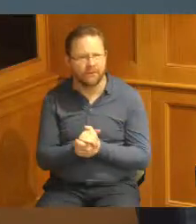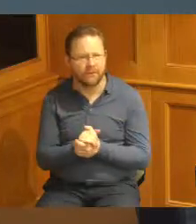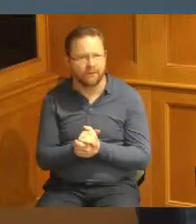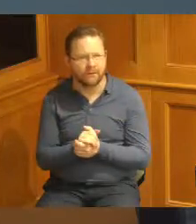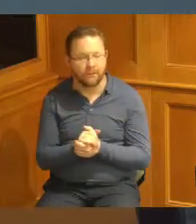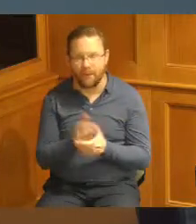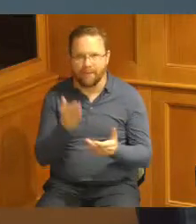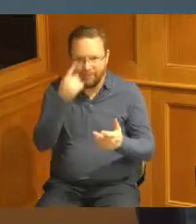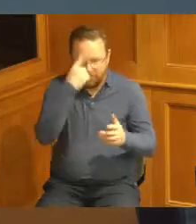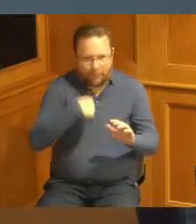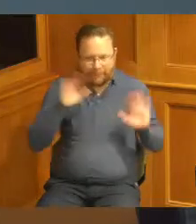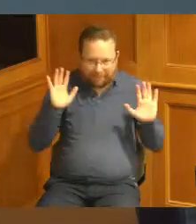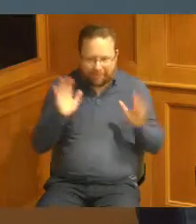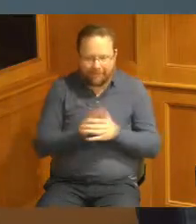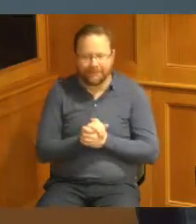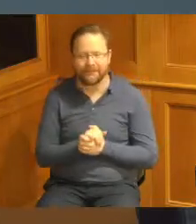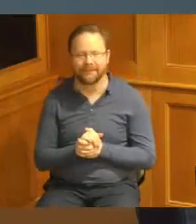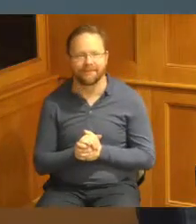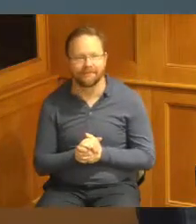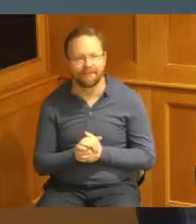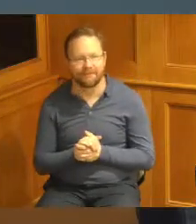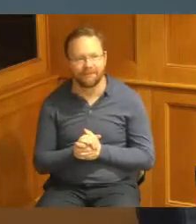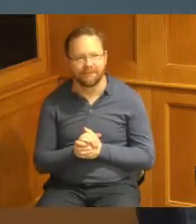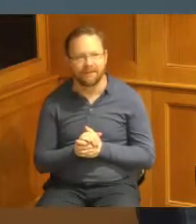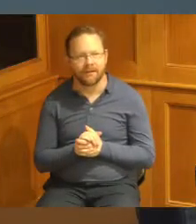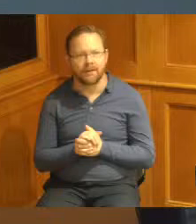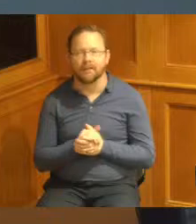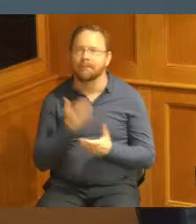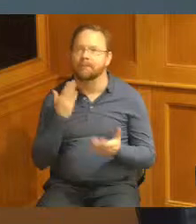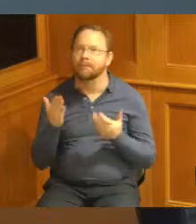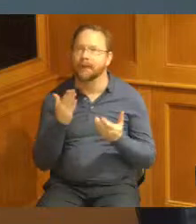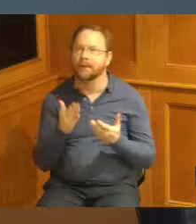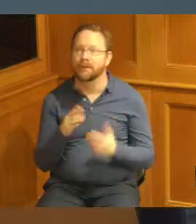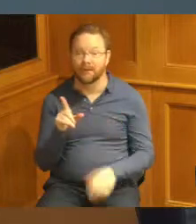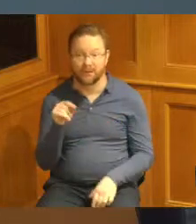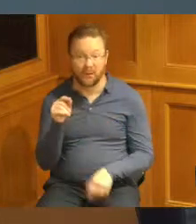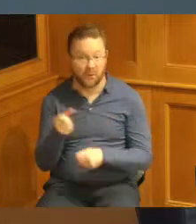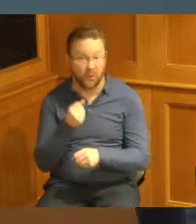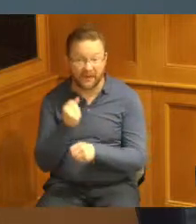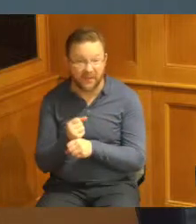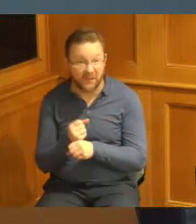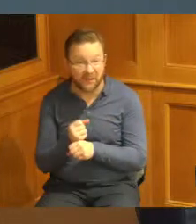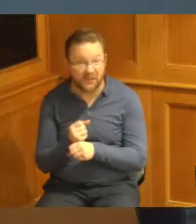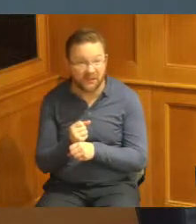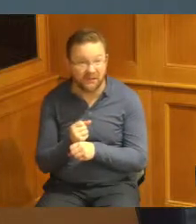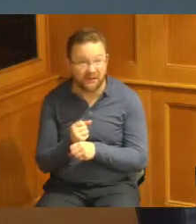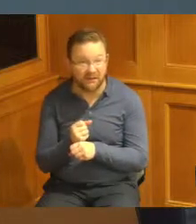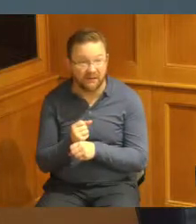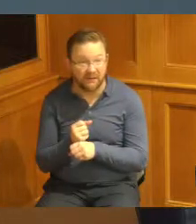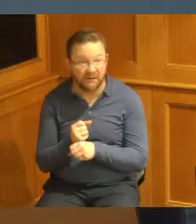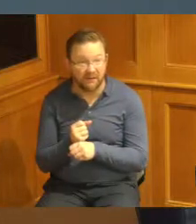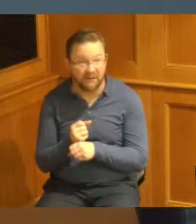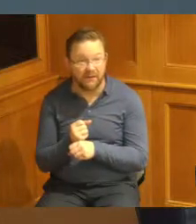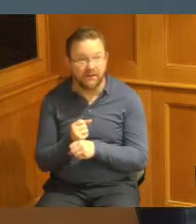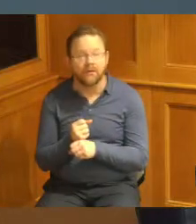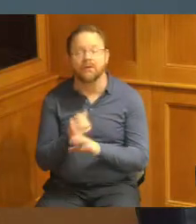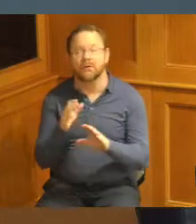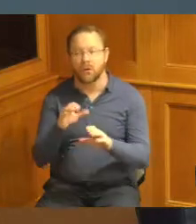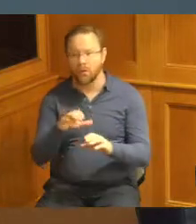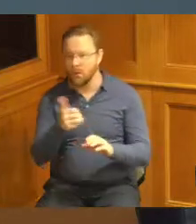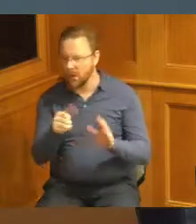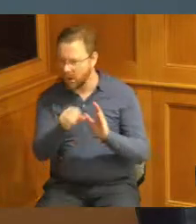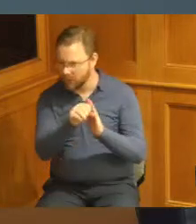maybe for me, but even, looking at 20 years, I mean, had that ever been? So the other